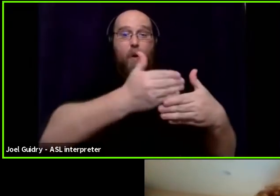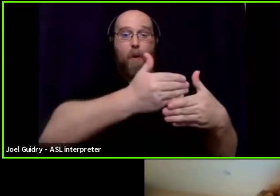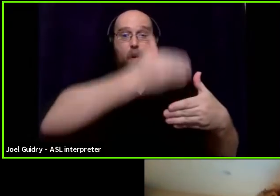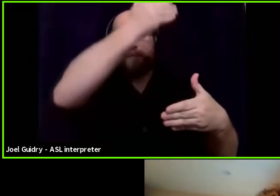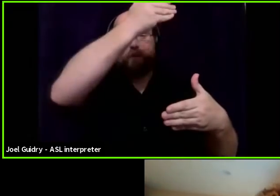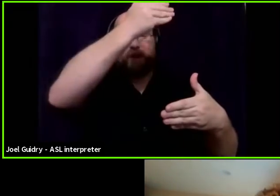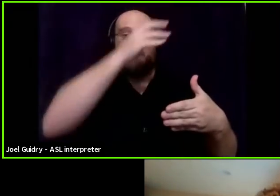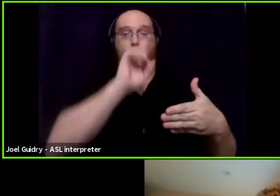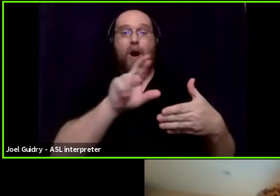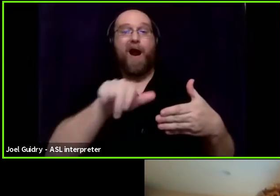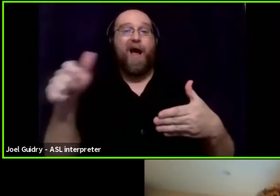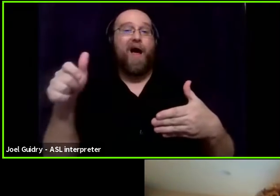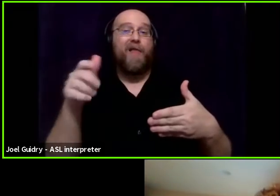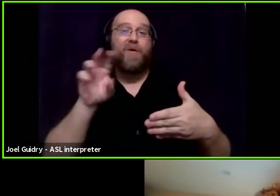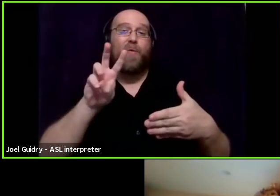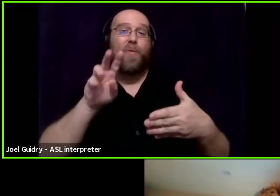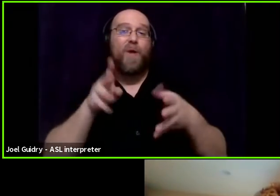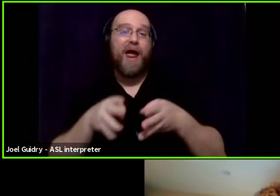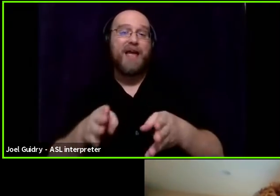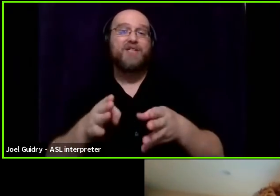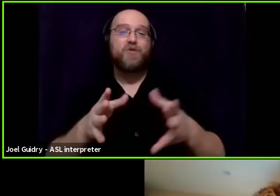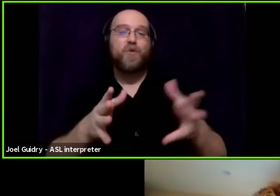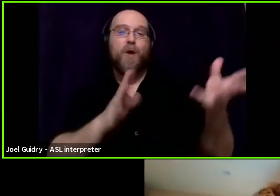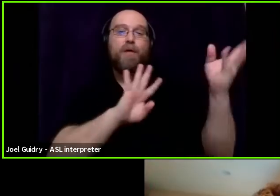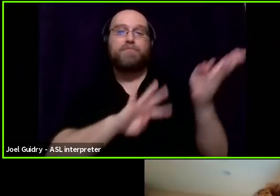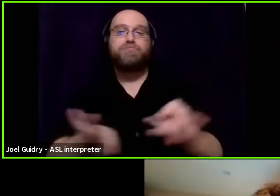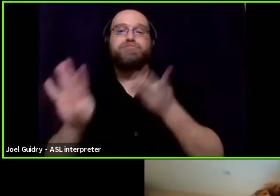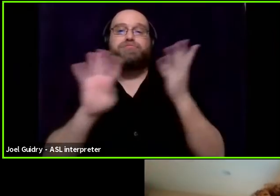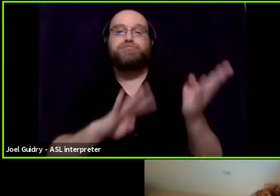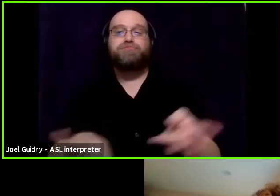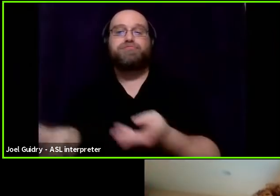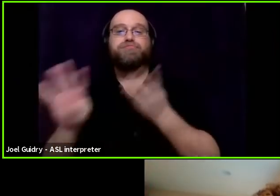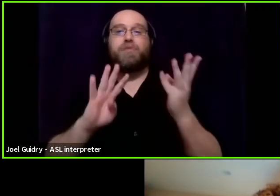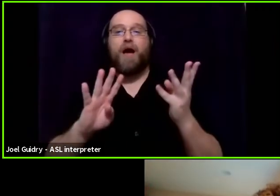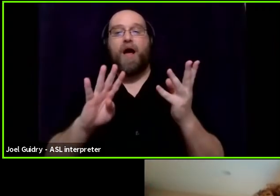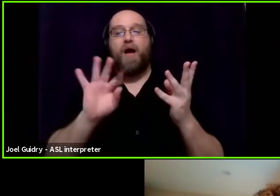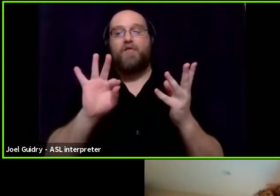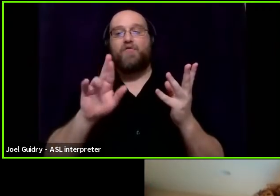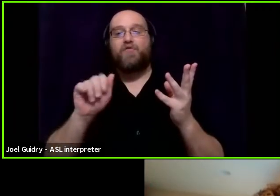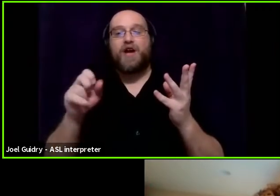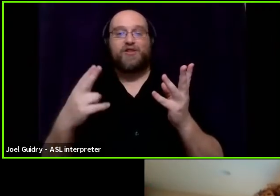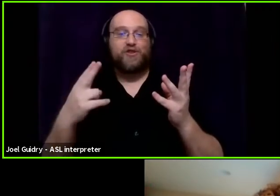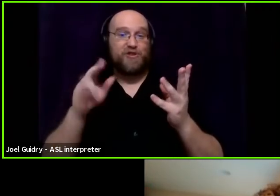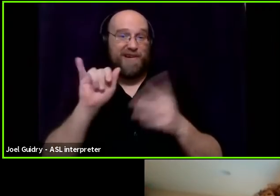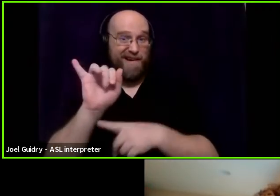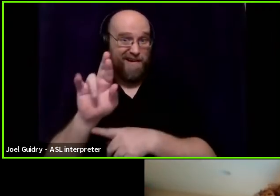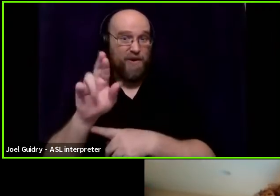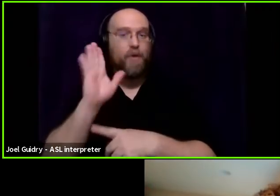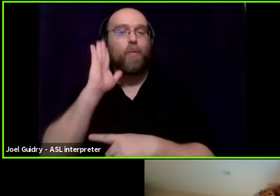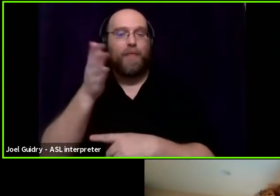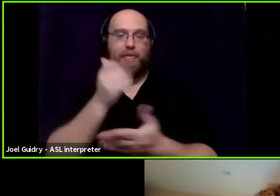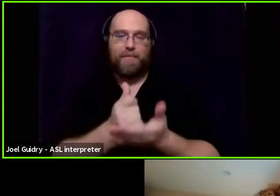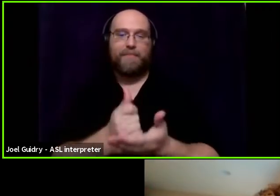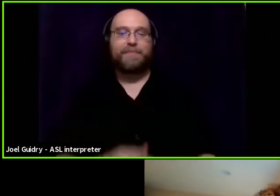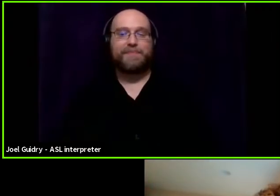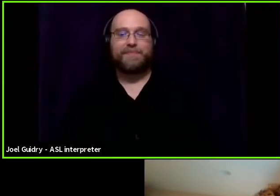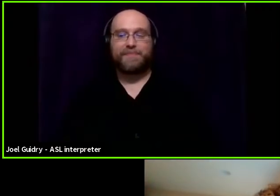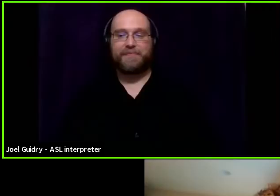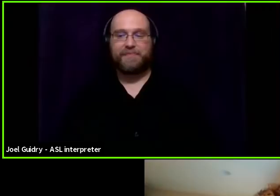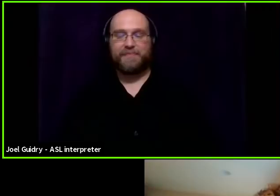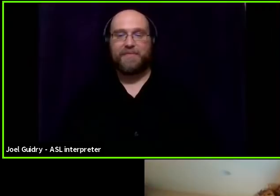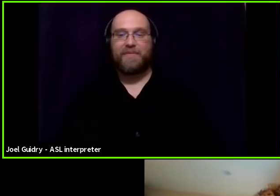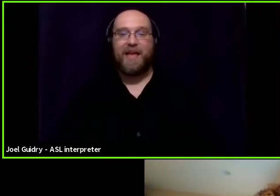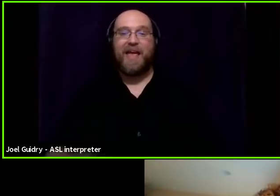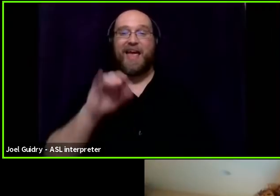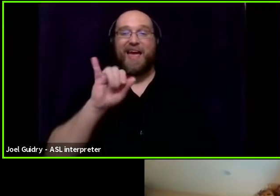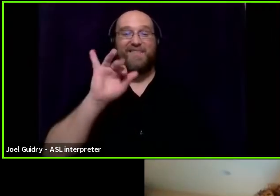to get fresh air in, that will help. So if the air is stale